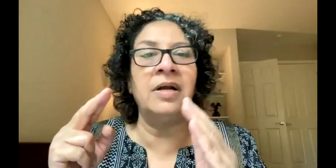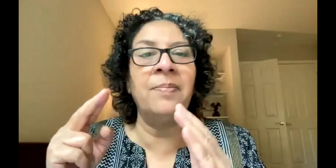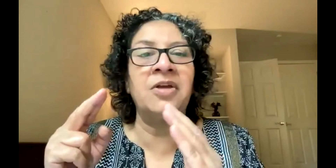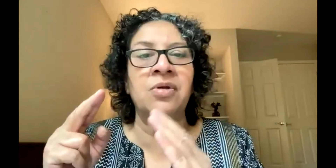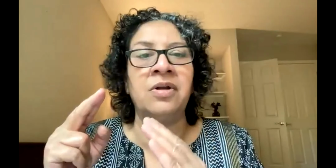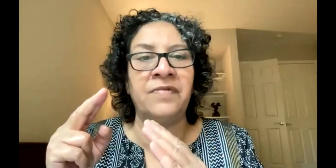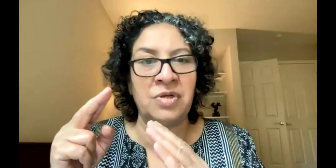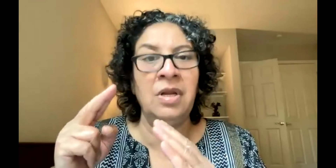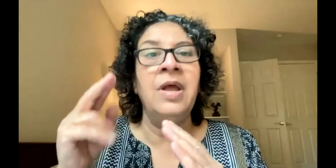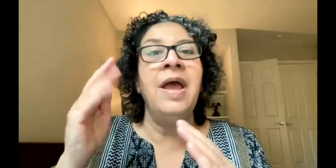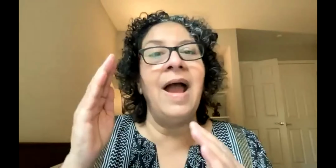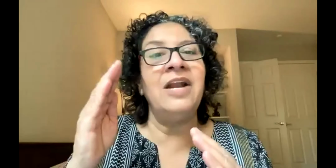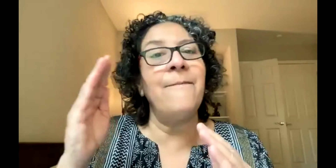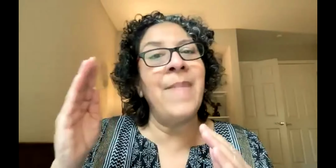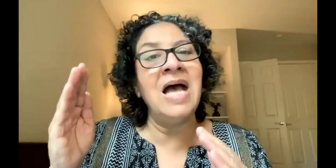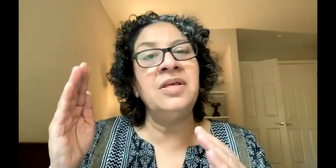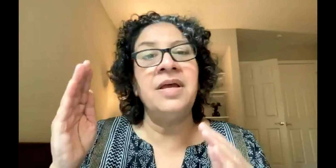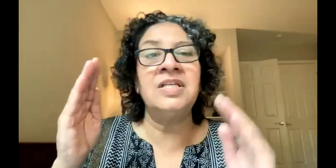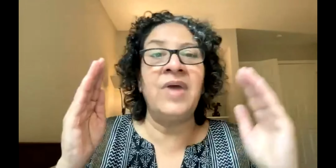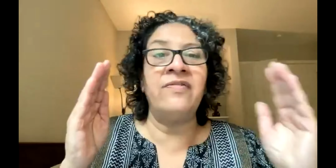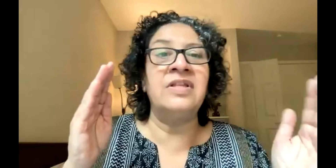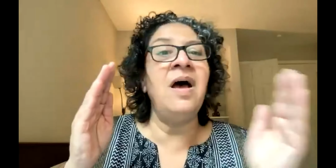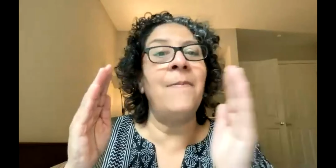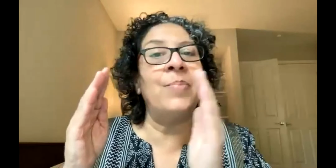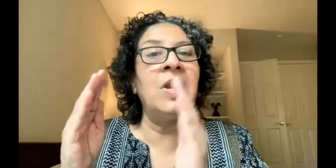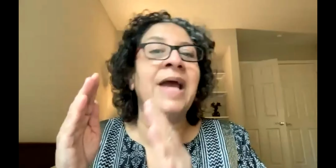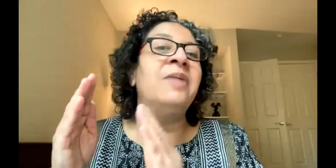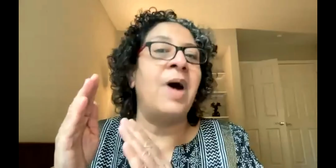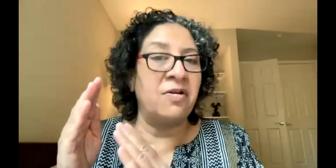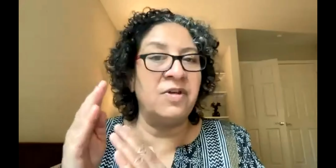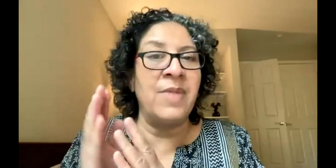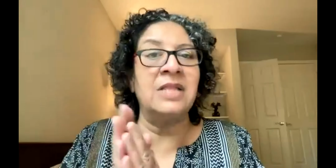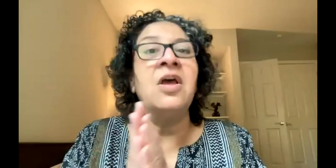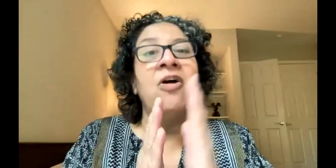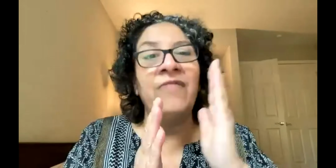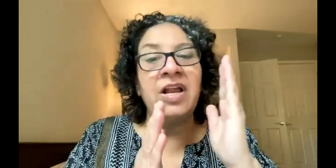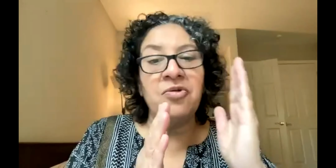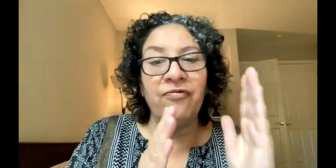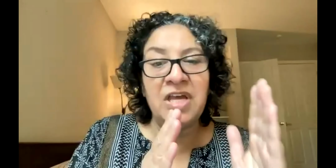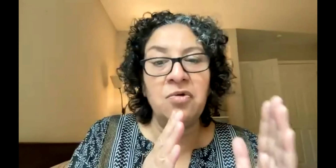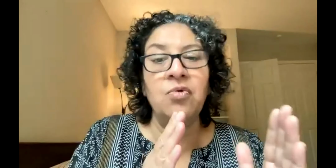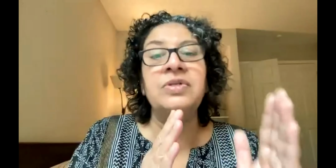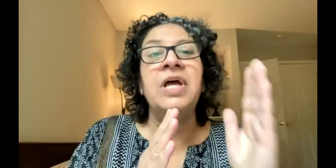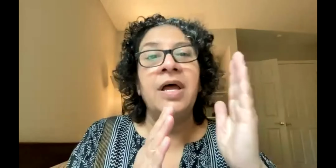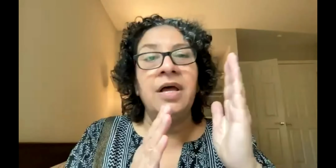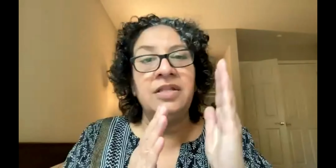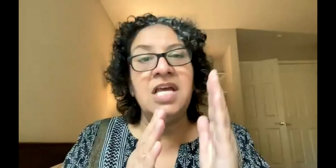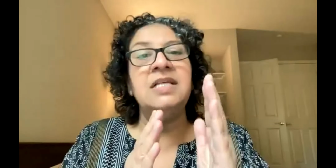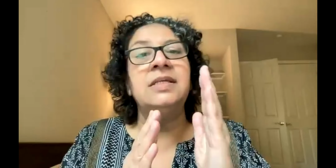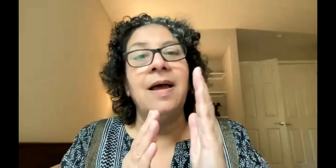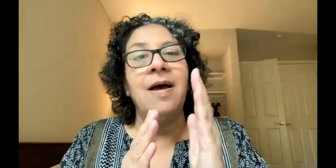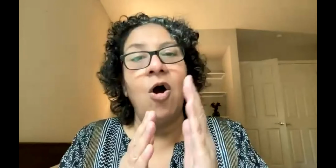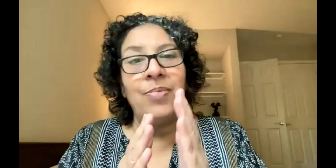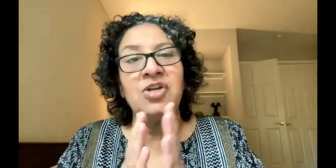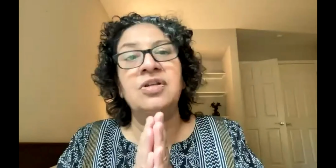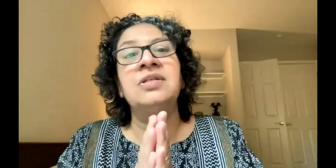subtraction, multiplication, division. And math is where the applied part of the math, where we use